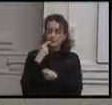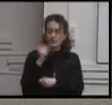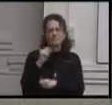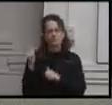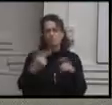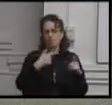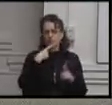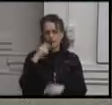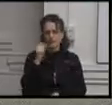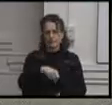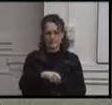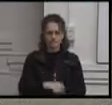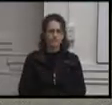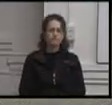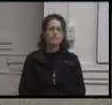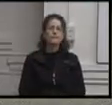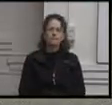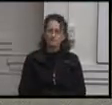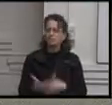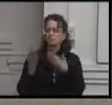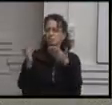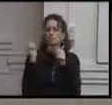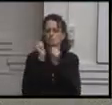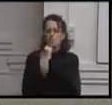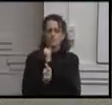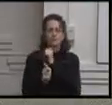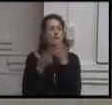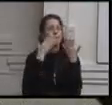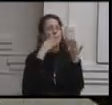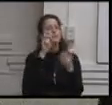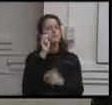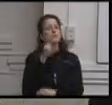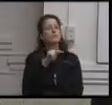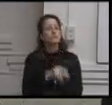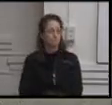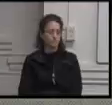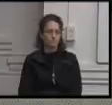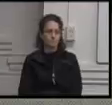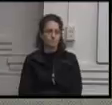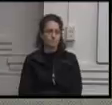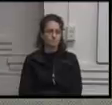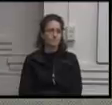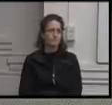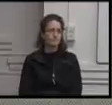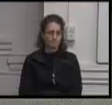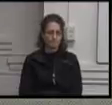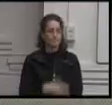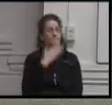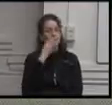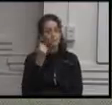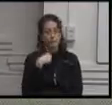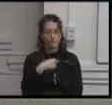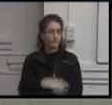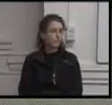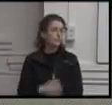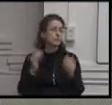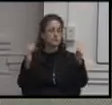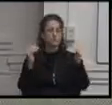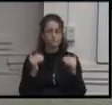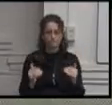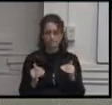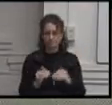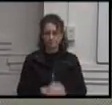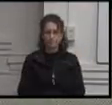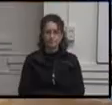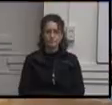Aye. Aye. Any opposed or abstaining? That carries 5-0. Thank you, Dan. Thanks, Dan. Thanks for coming. Next matter on the